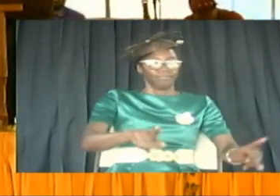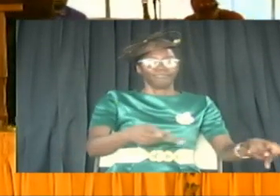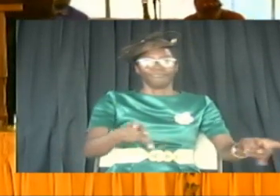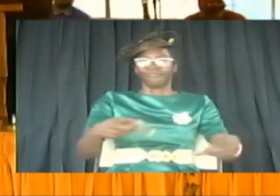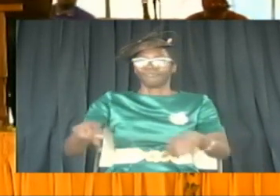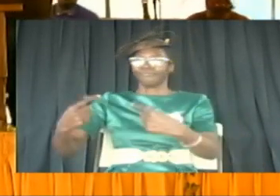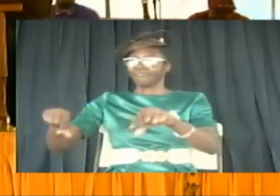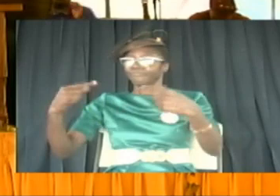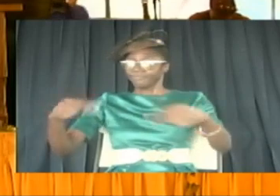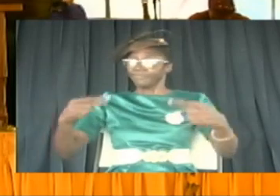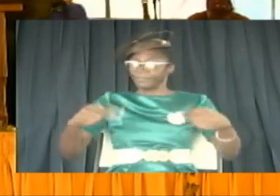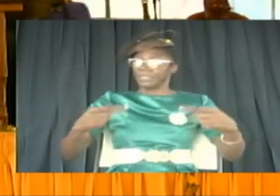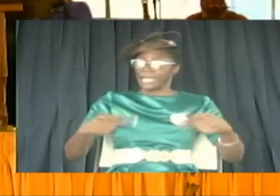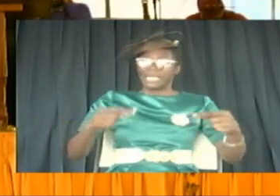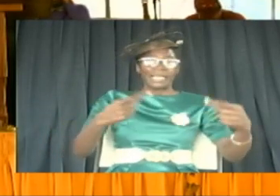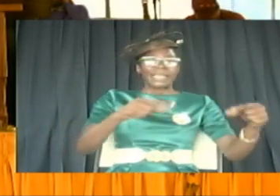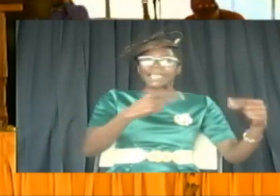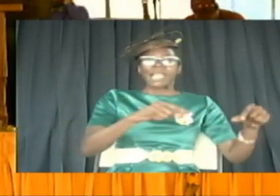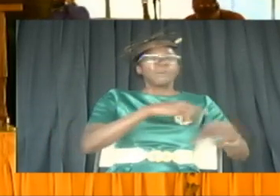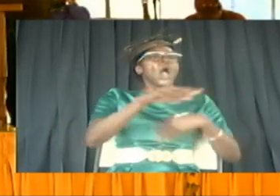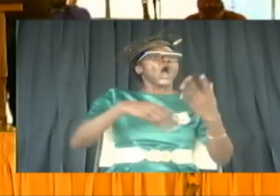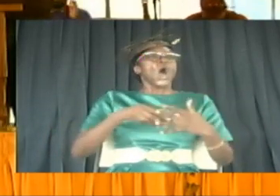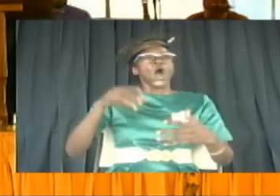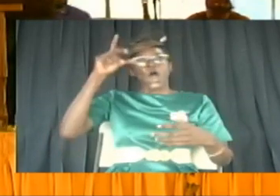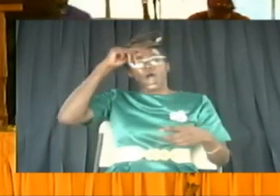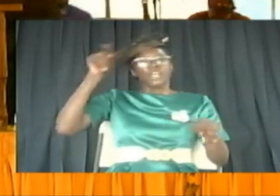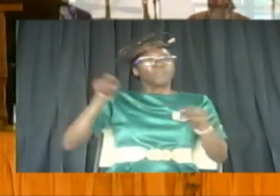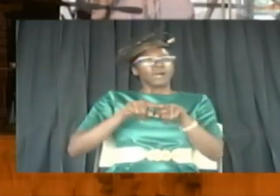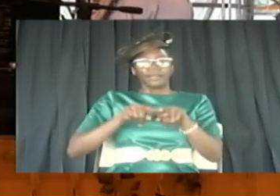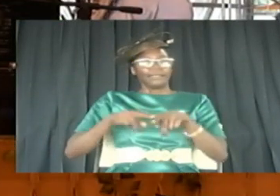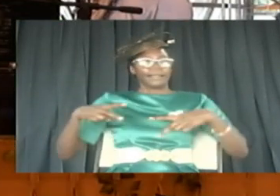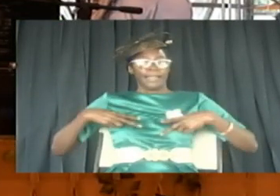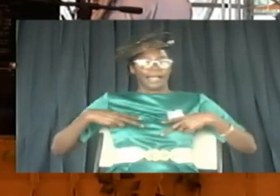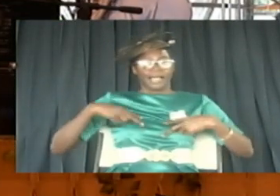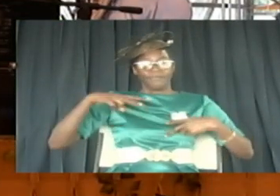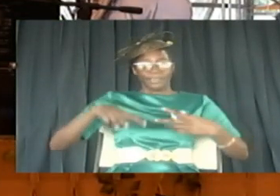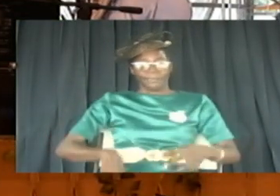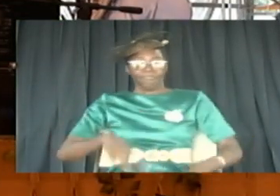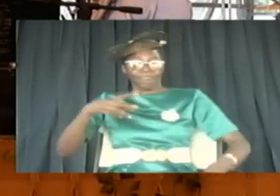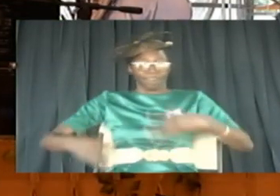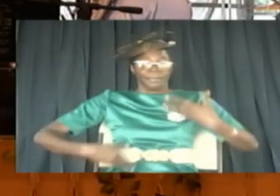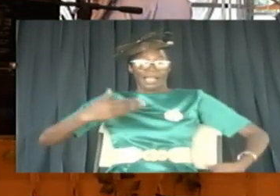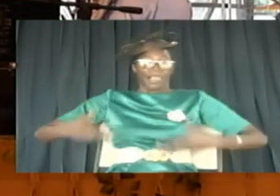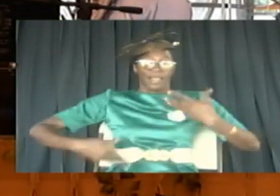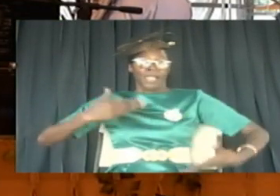and all his brothers were having a grand time. He was back